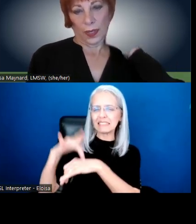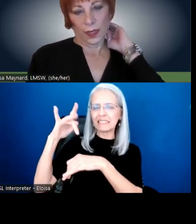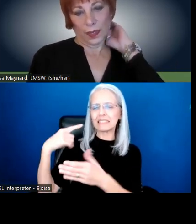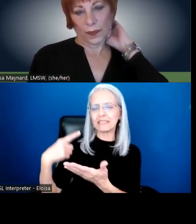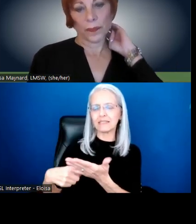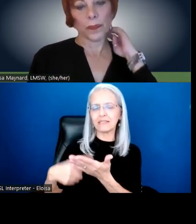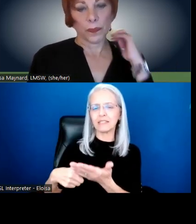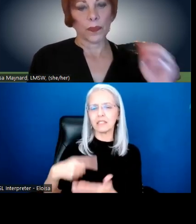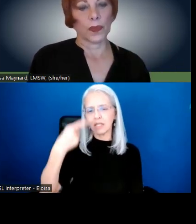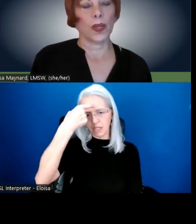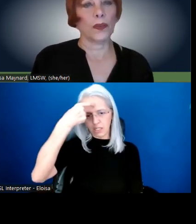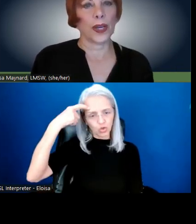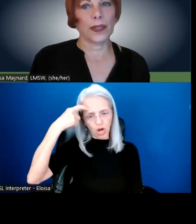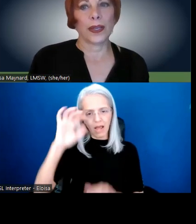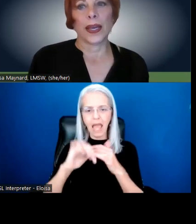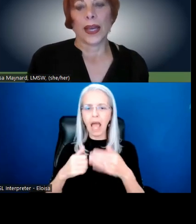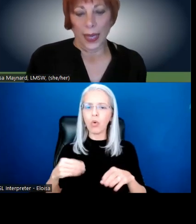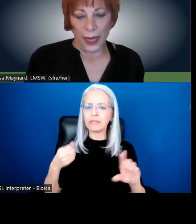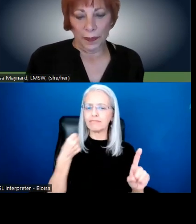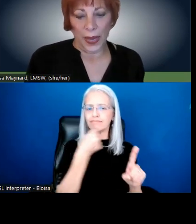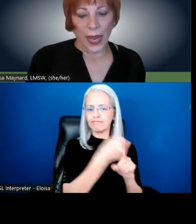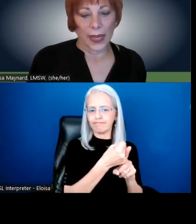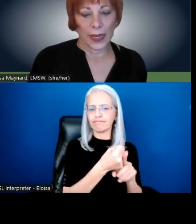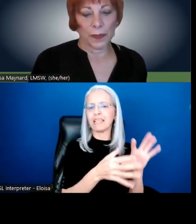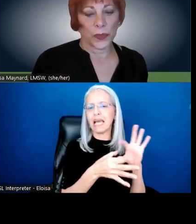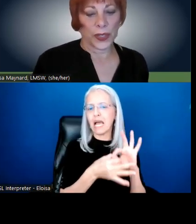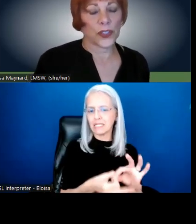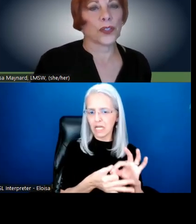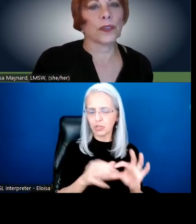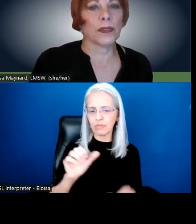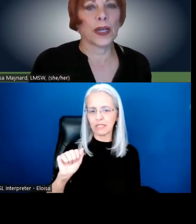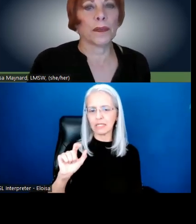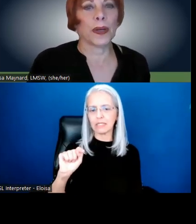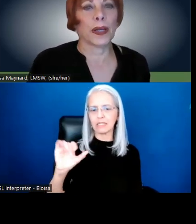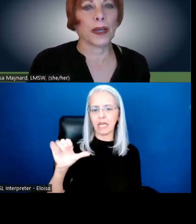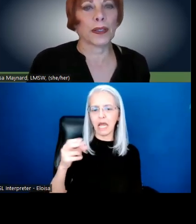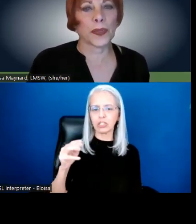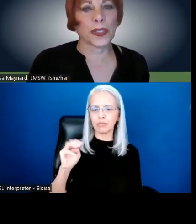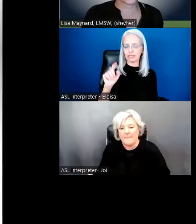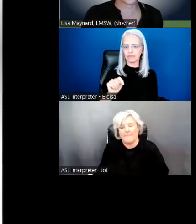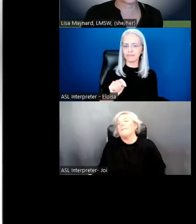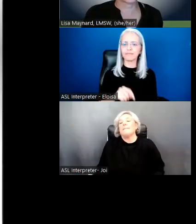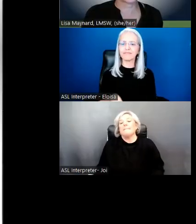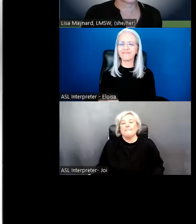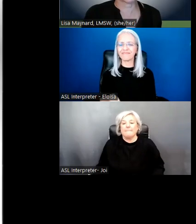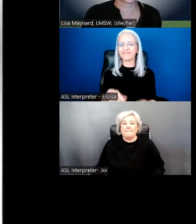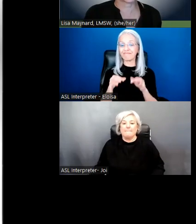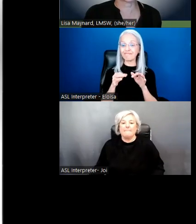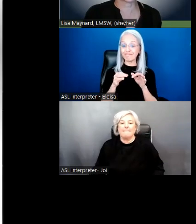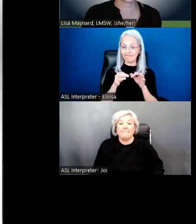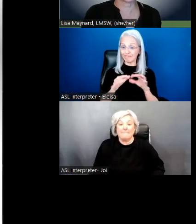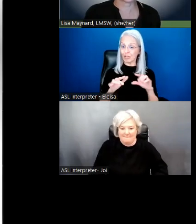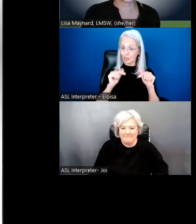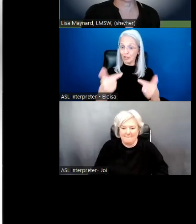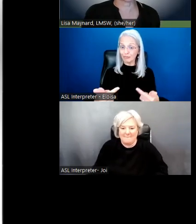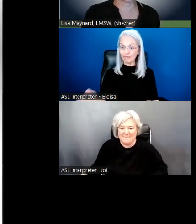it impacts attachment. Okay. I am going to, I also want to say that this is a great